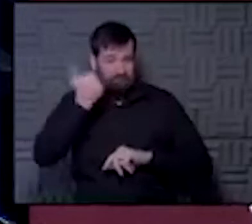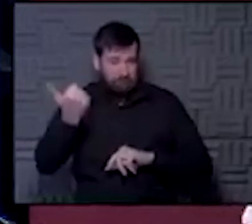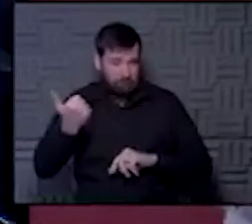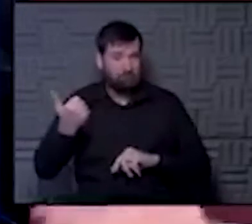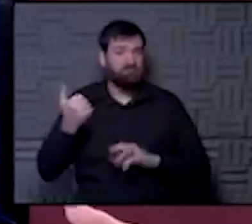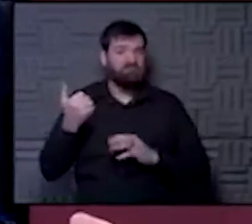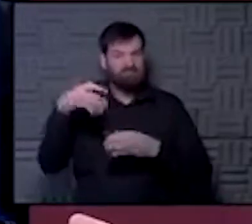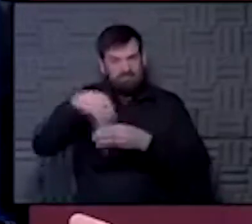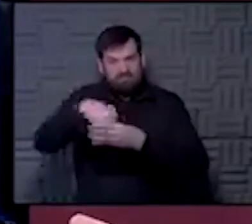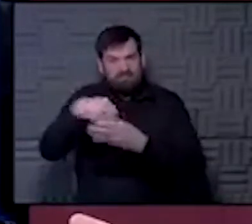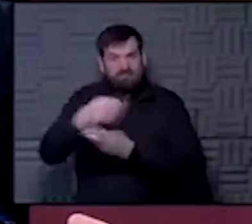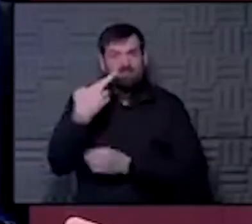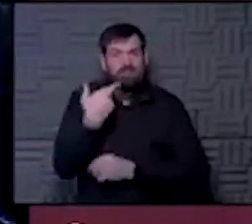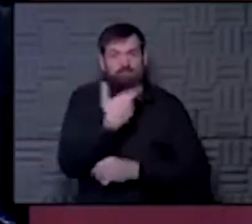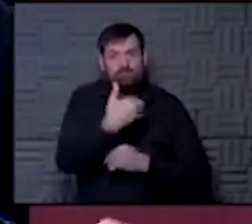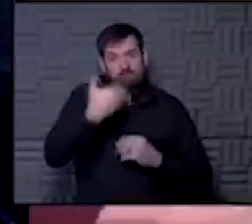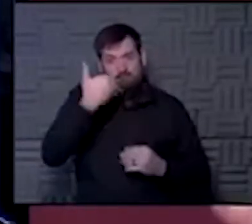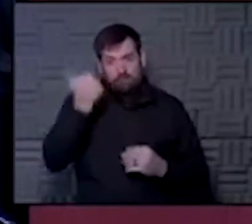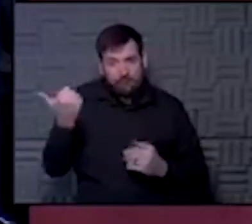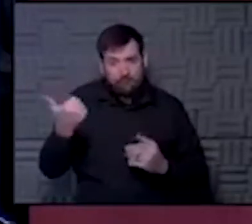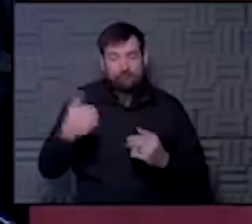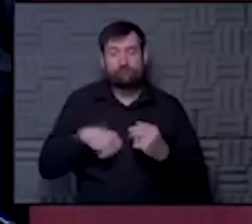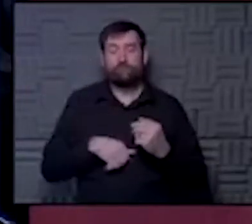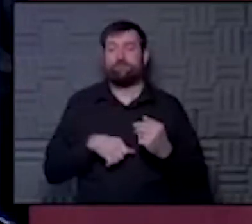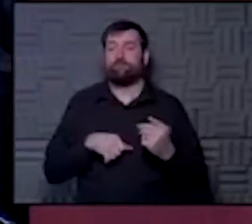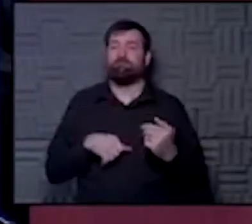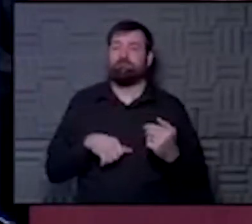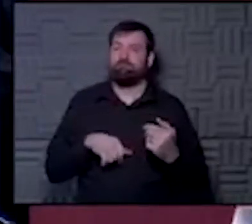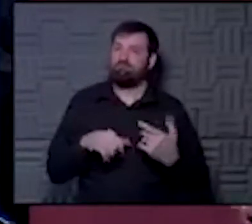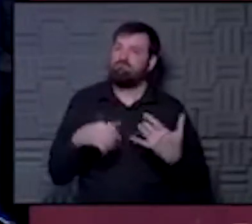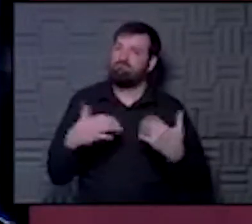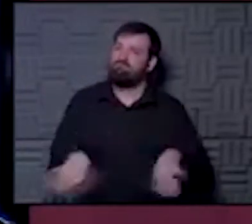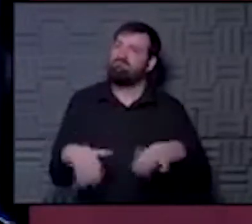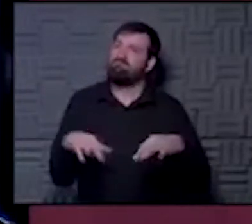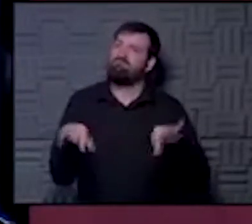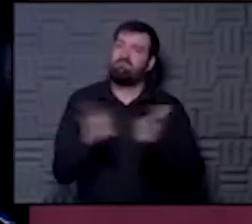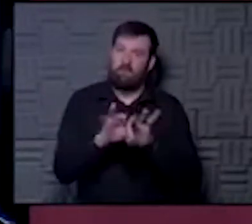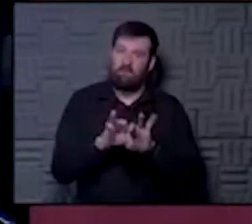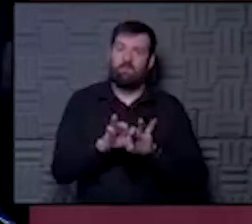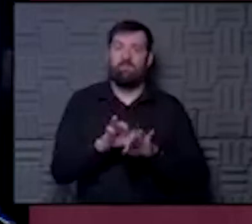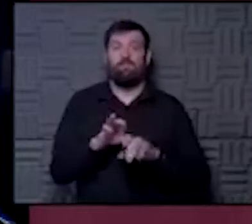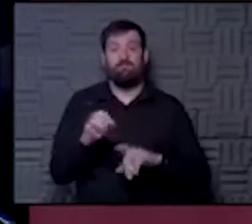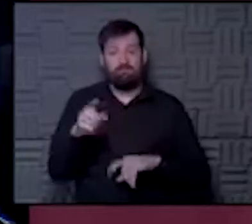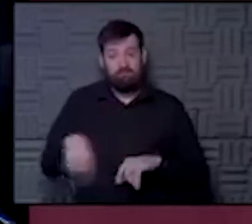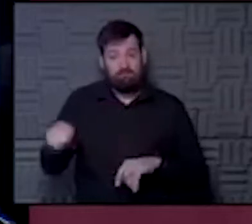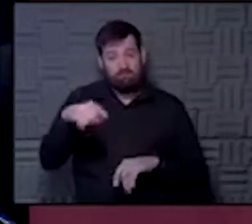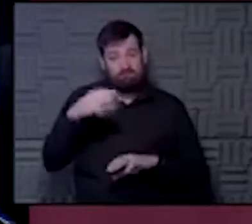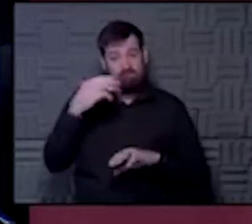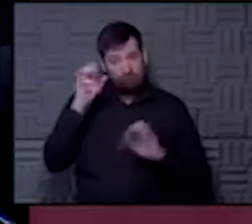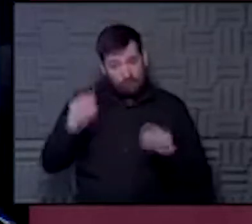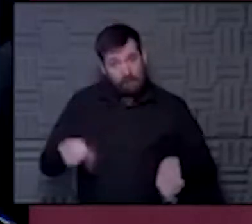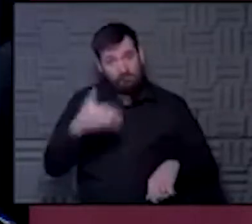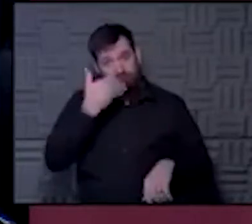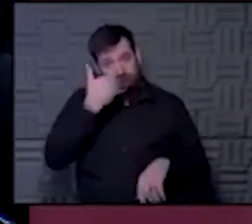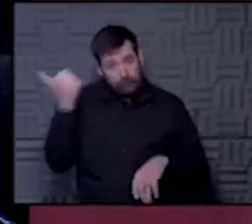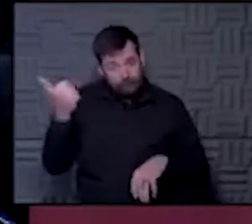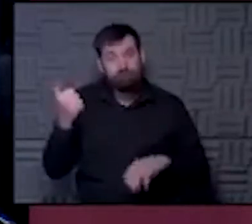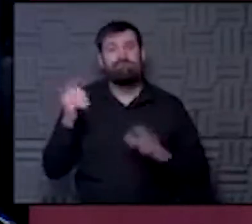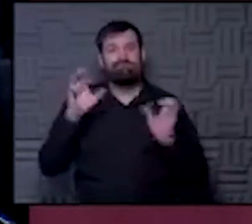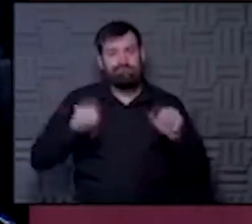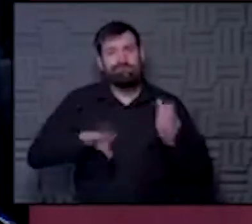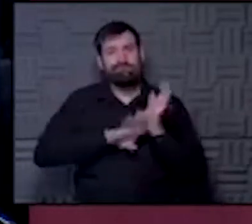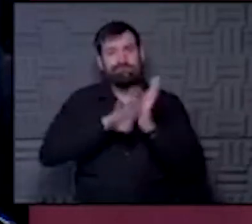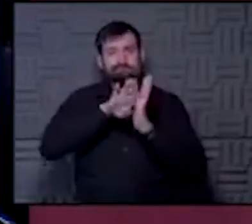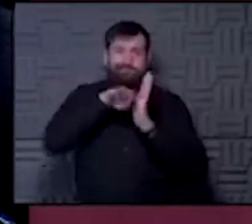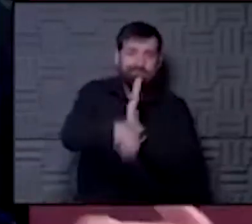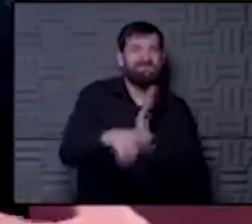even inside restaurants are doing a little better job about that. And I think that's a really important point because I think if folks can do a better job, we can bend the curve. Yeah. We've done it before,